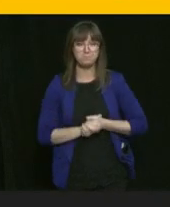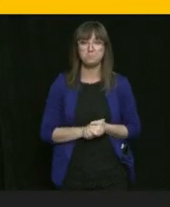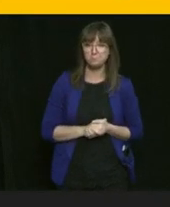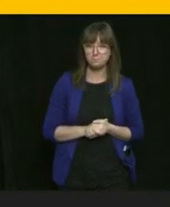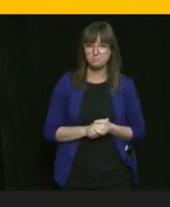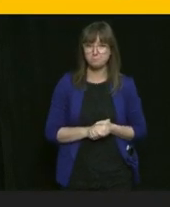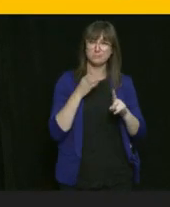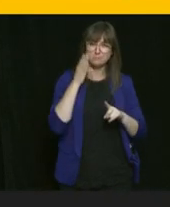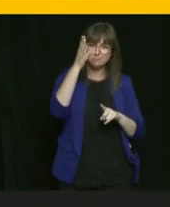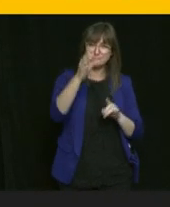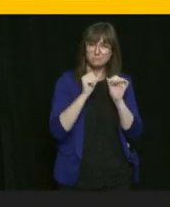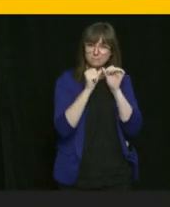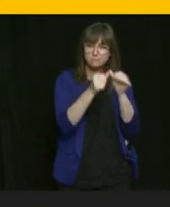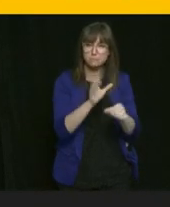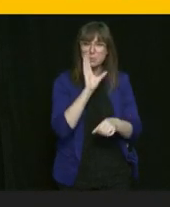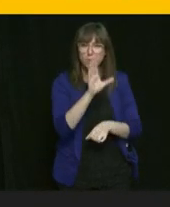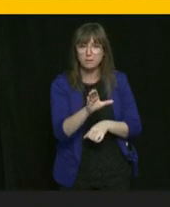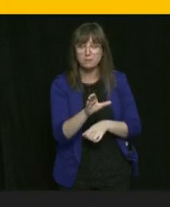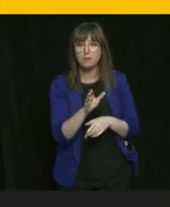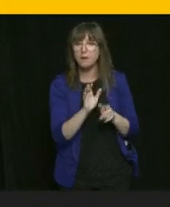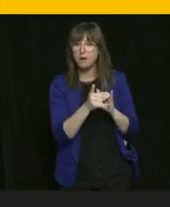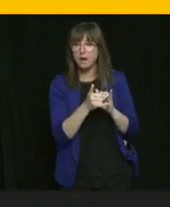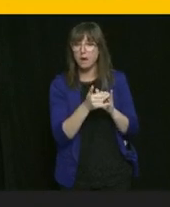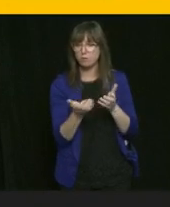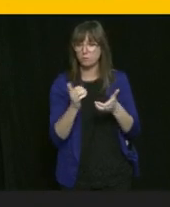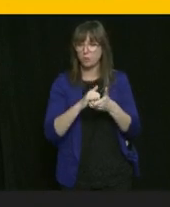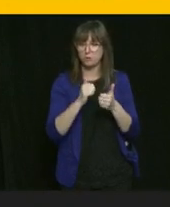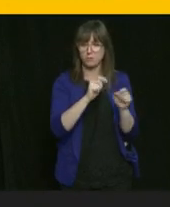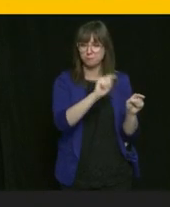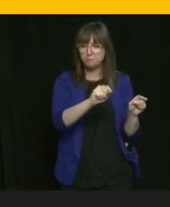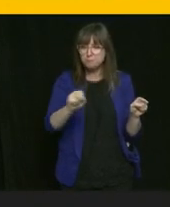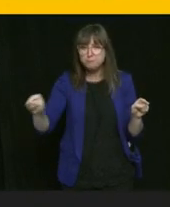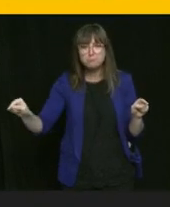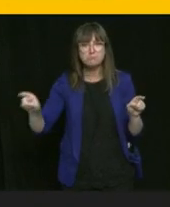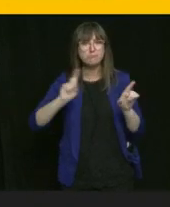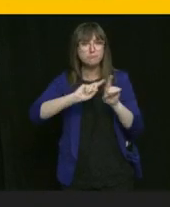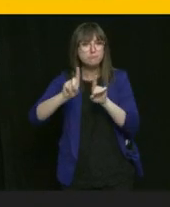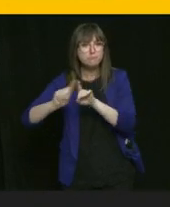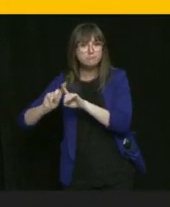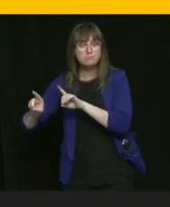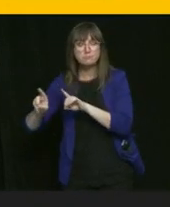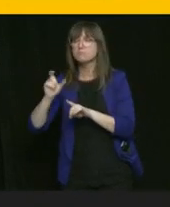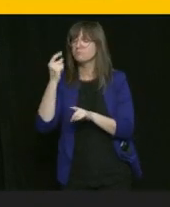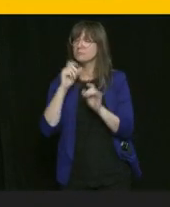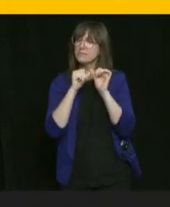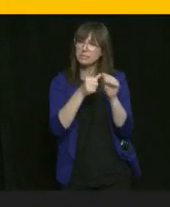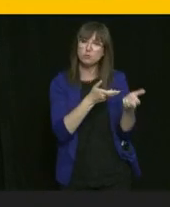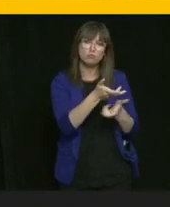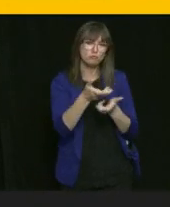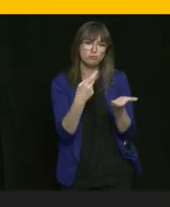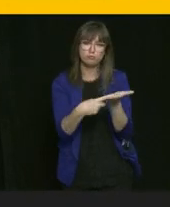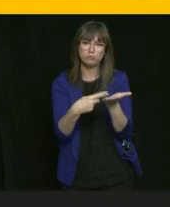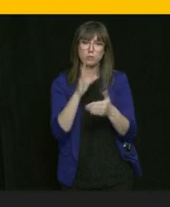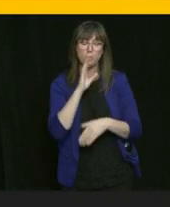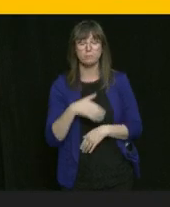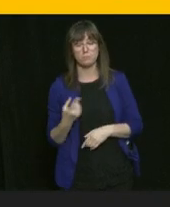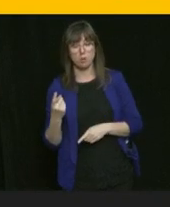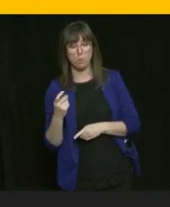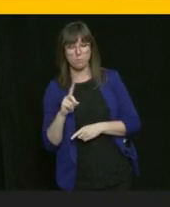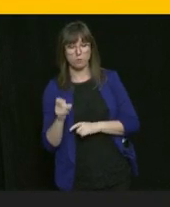Good day, Prime Minister. Mike Black. By working with our partners. And these are conversations we will continue to have. We'll take one last question in the room.